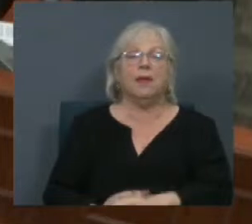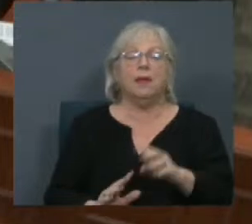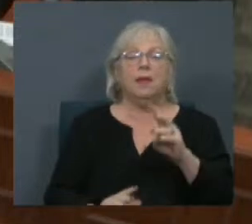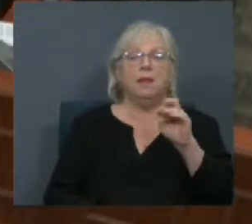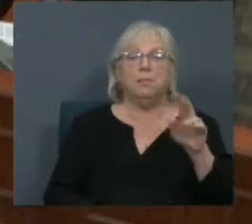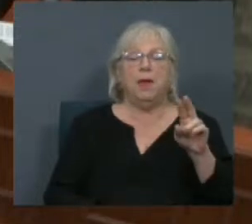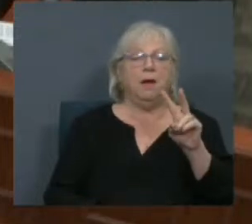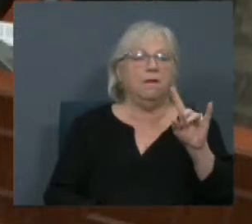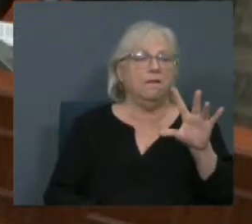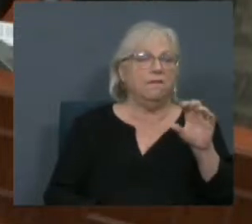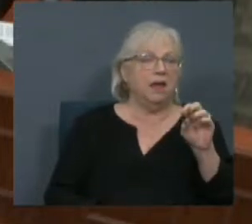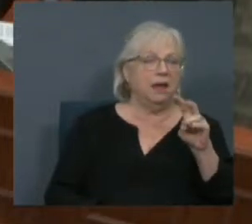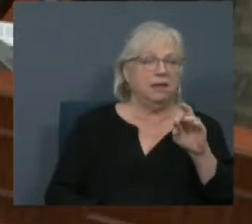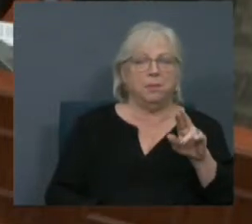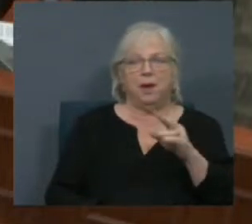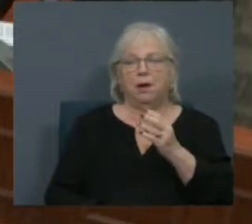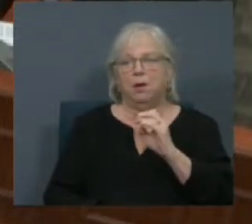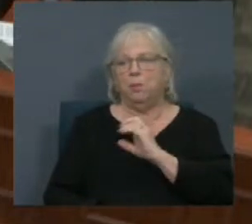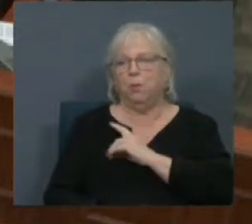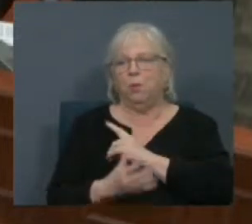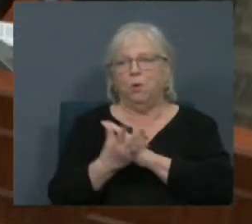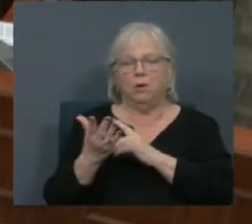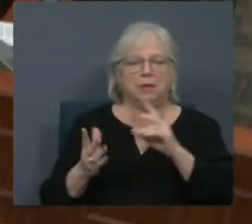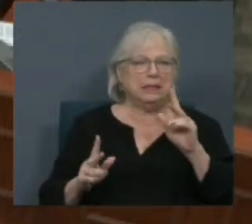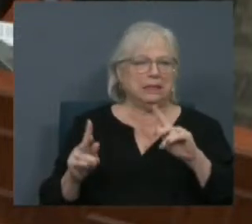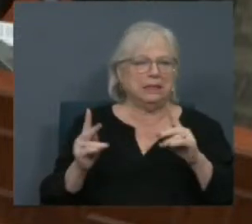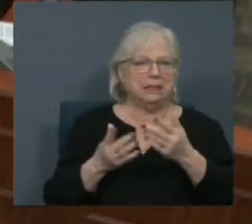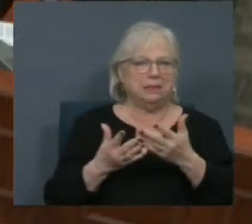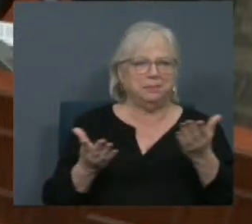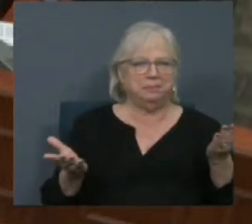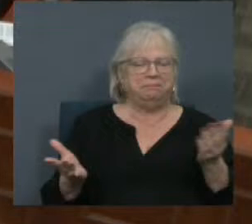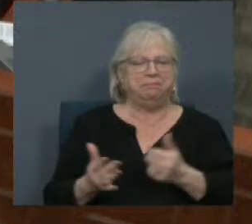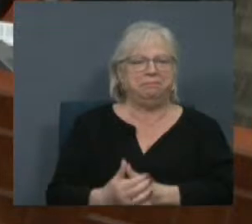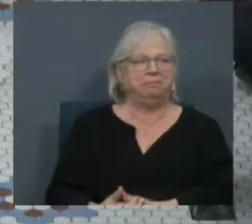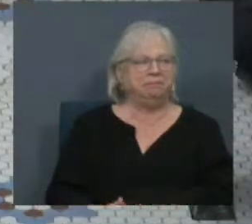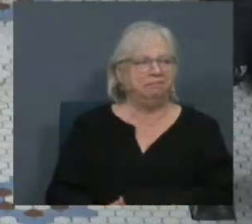Mayor, Vice Mayor, Board, citizens. I'm